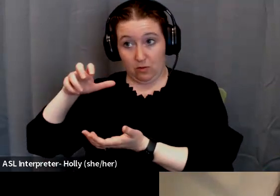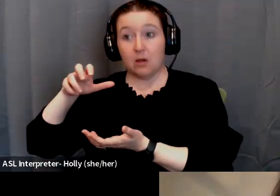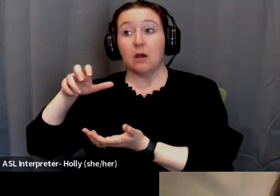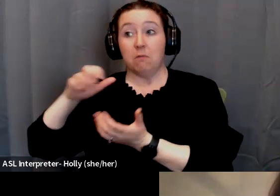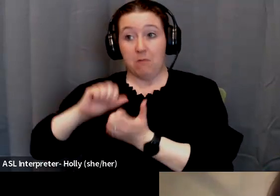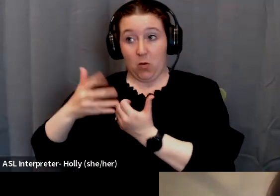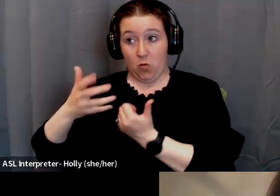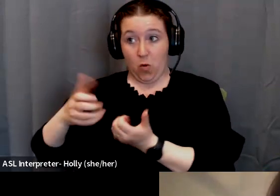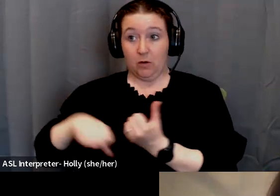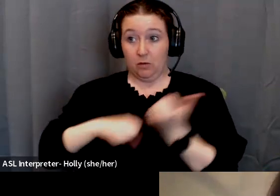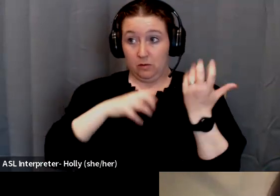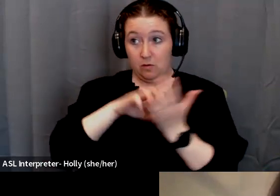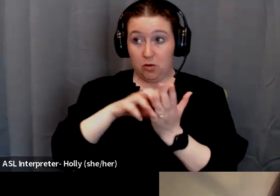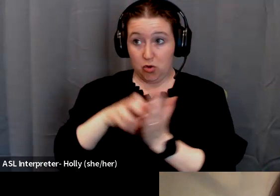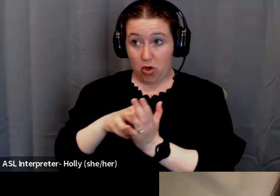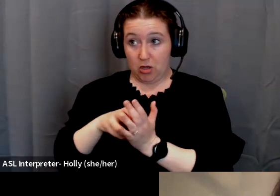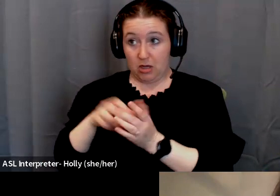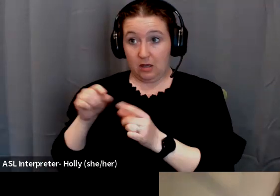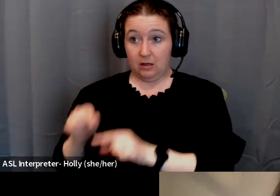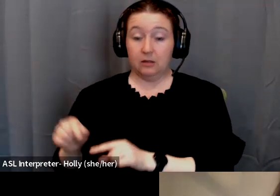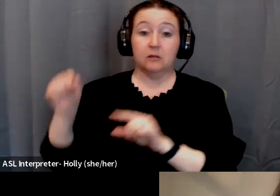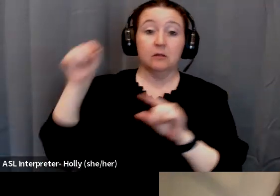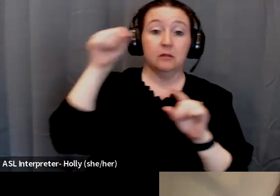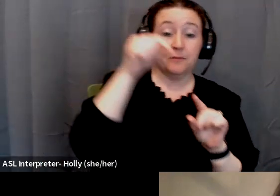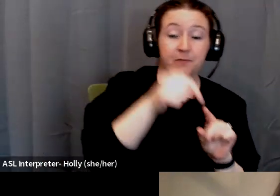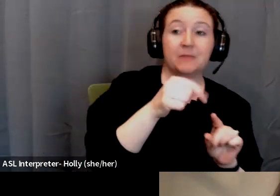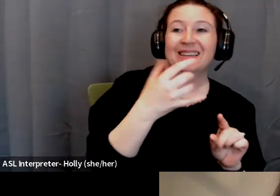I don't use that to